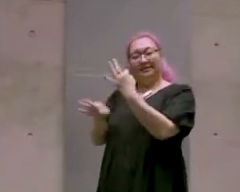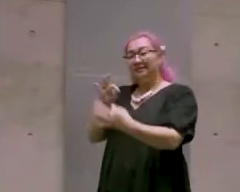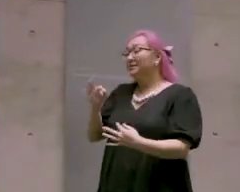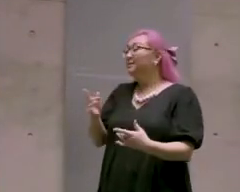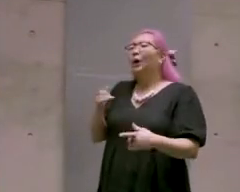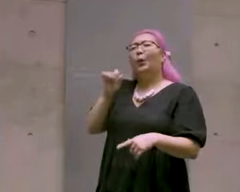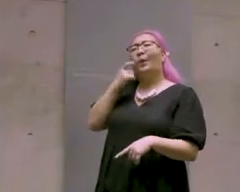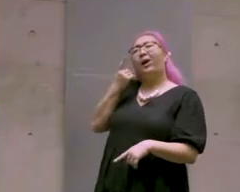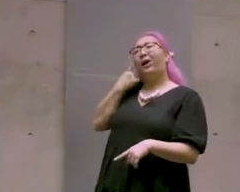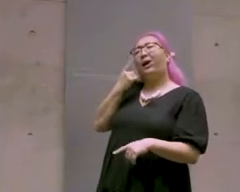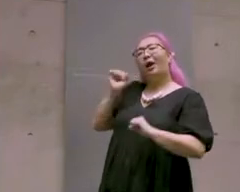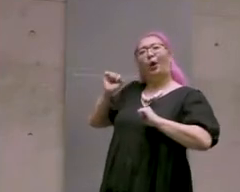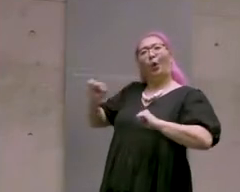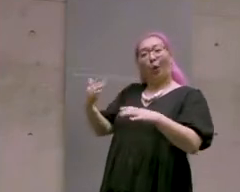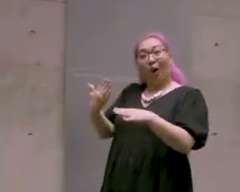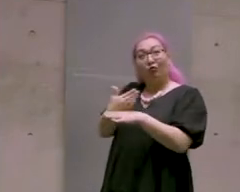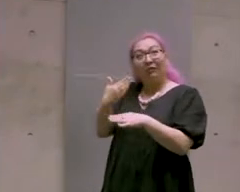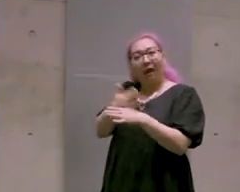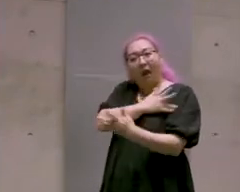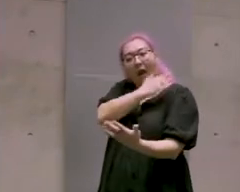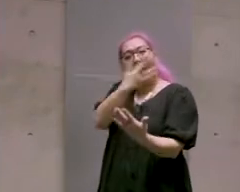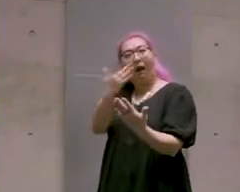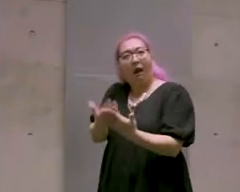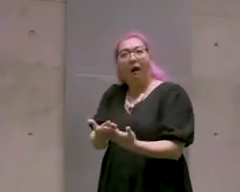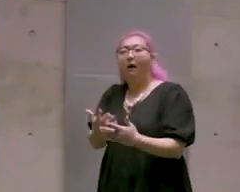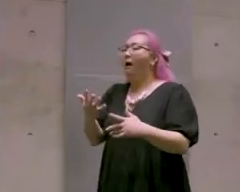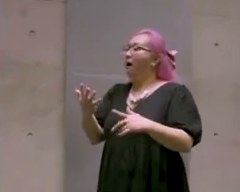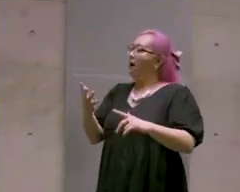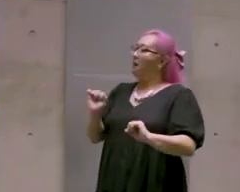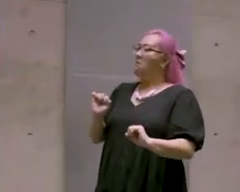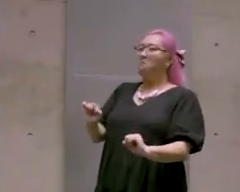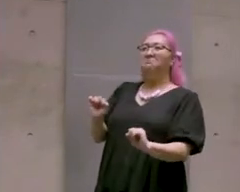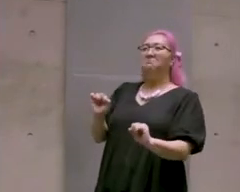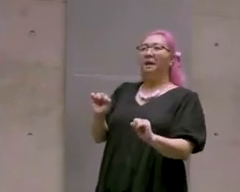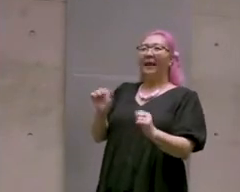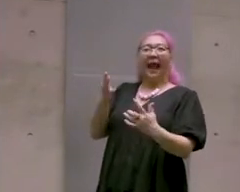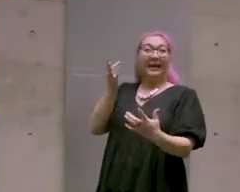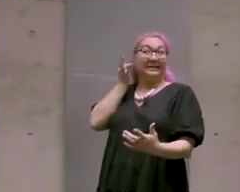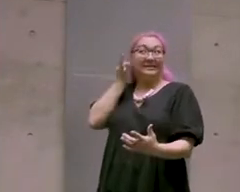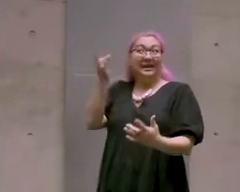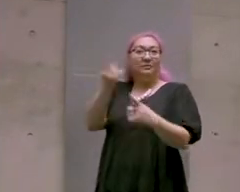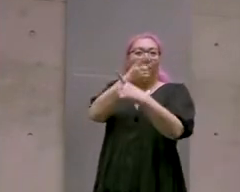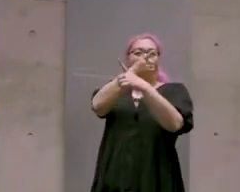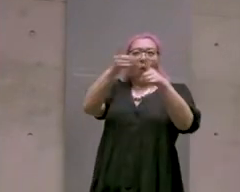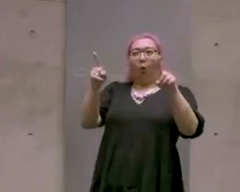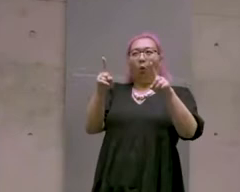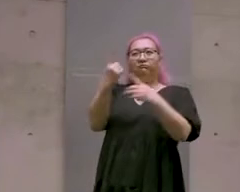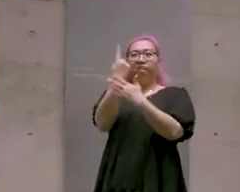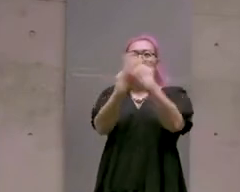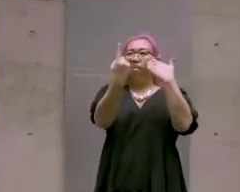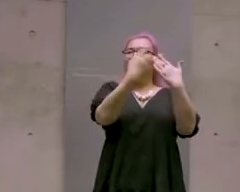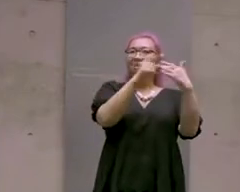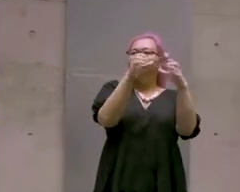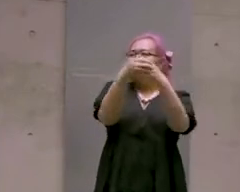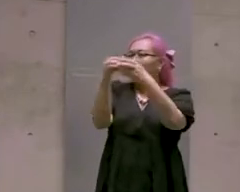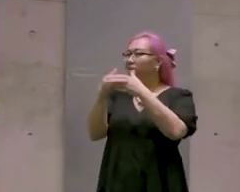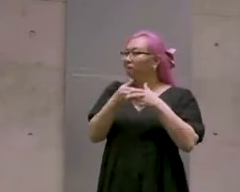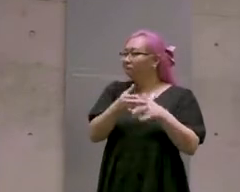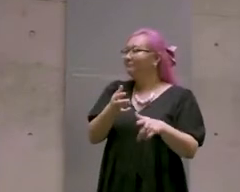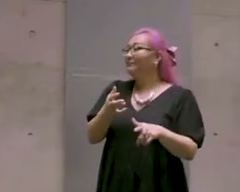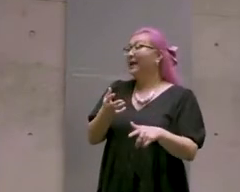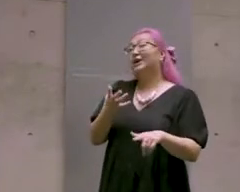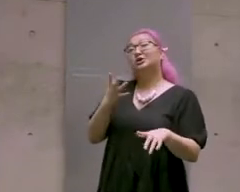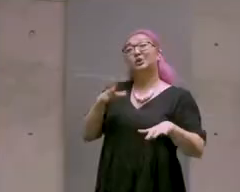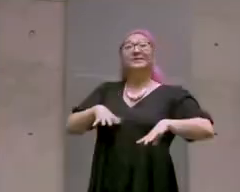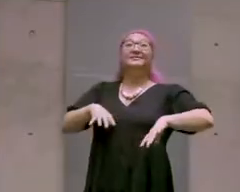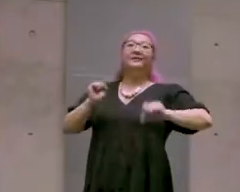looking into your career a little bit, sort of tips for indie developers, that kind of thing. So I guess just starting off, quite an